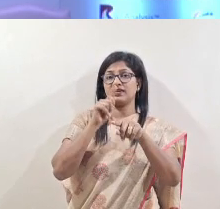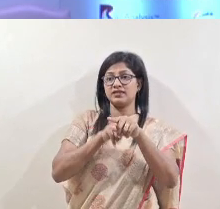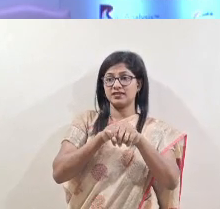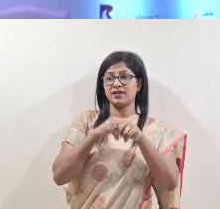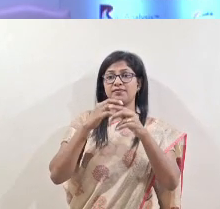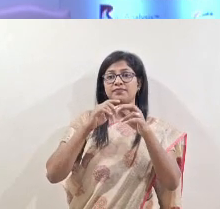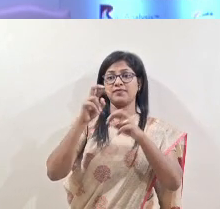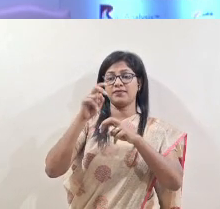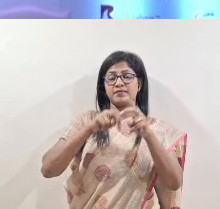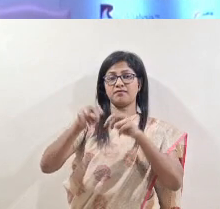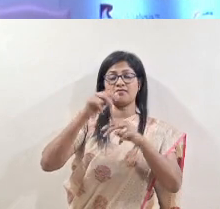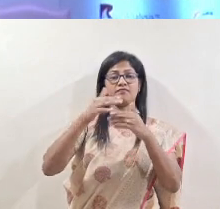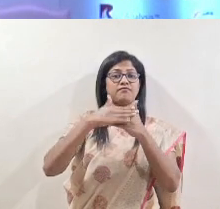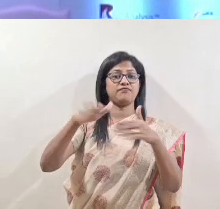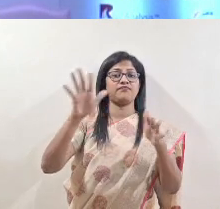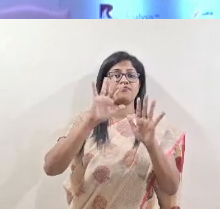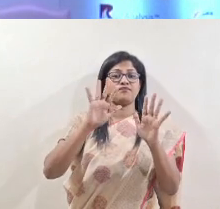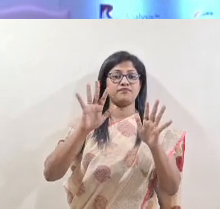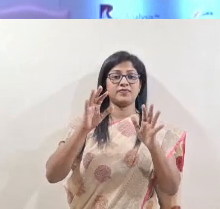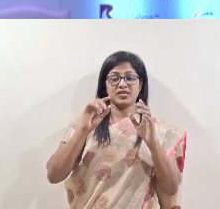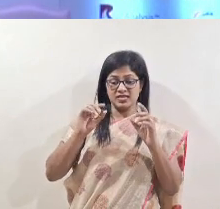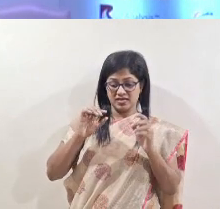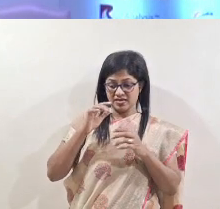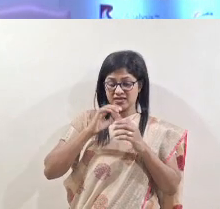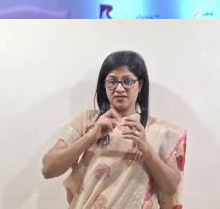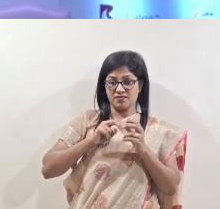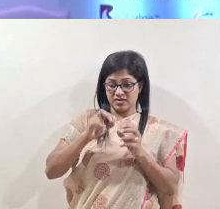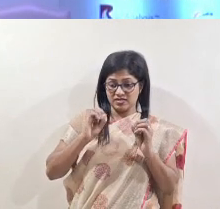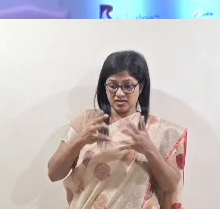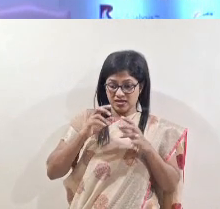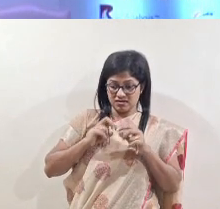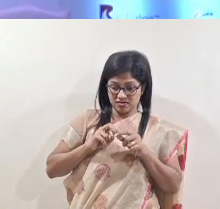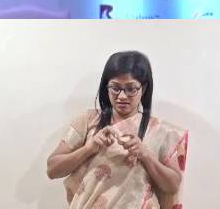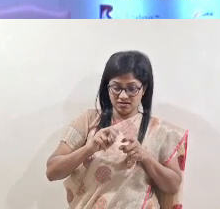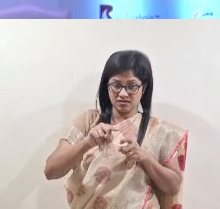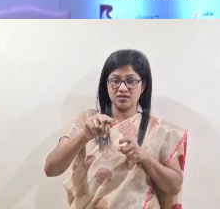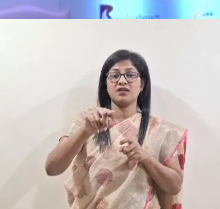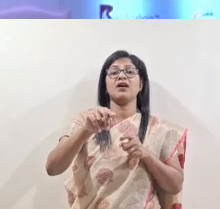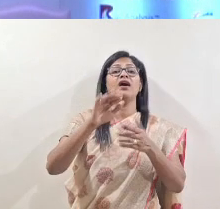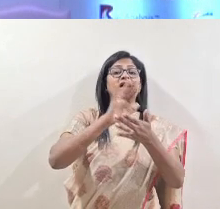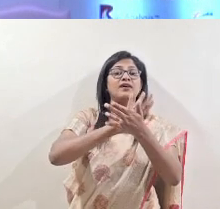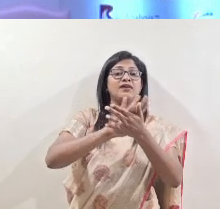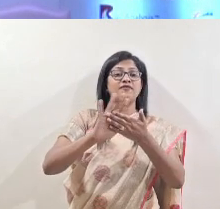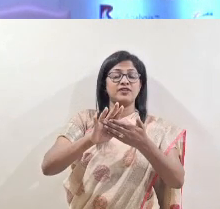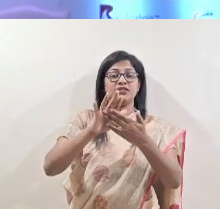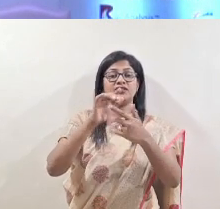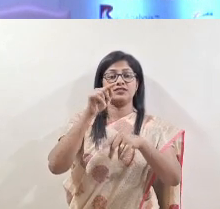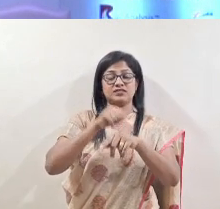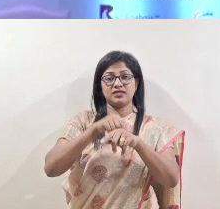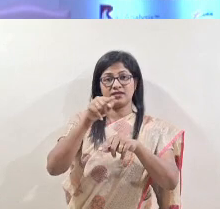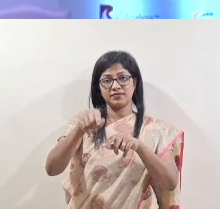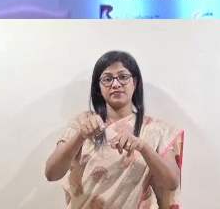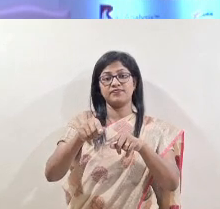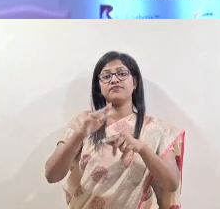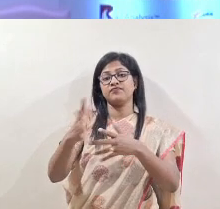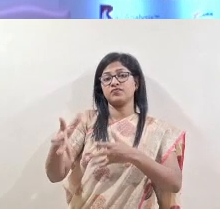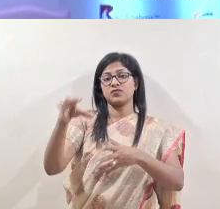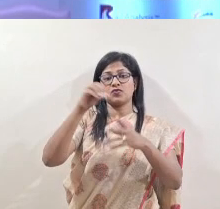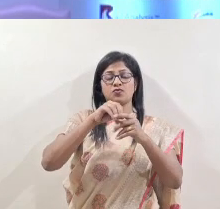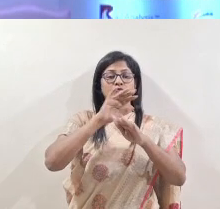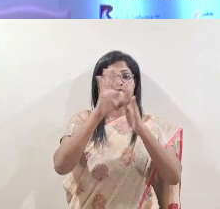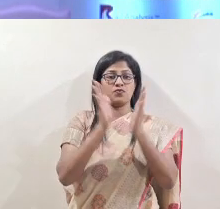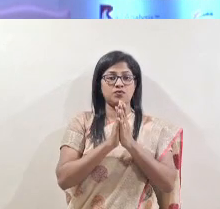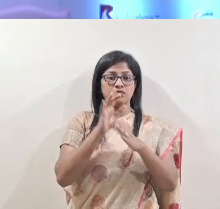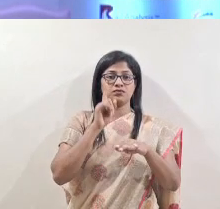and when it finishes the other end, then this will consider the whole time. So coming to the analysis and